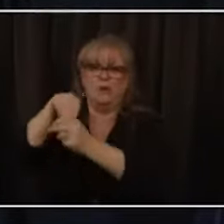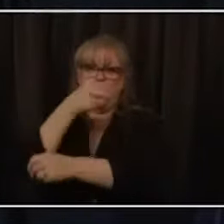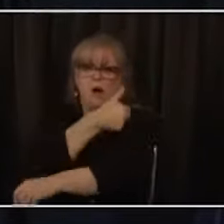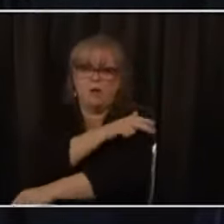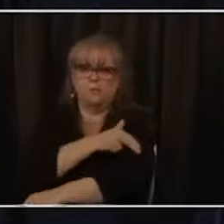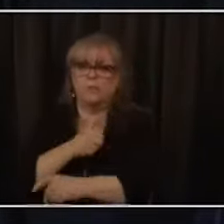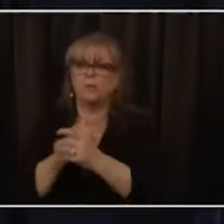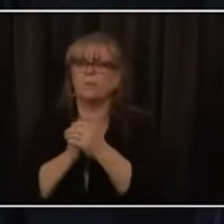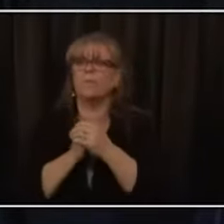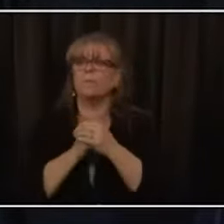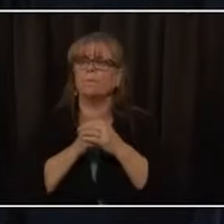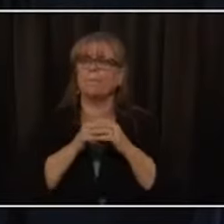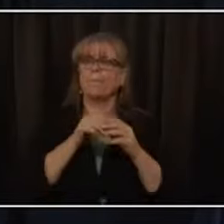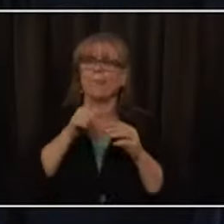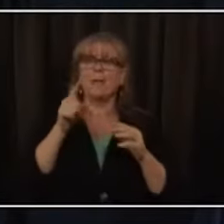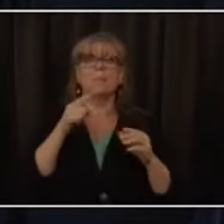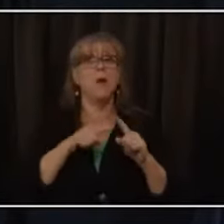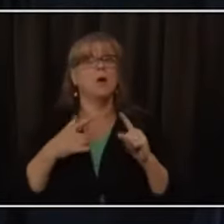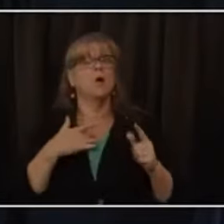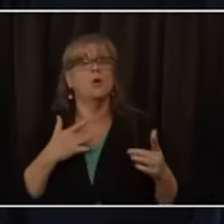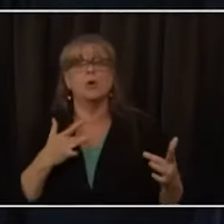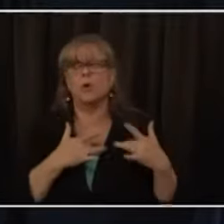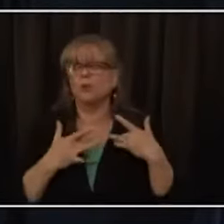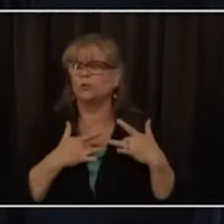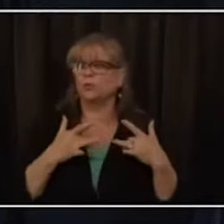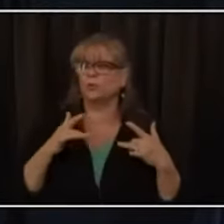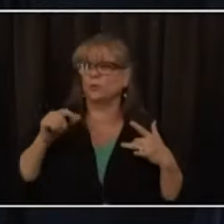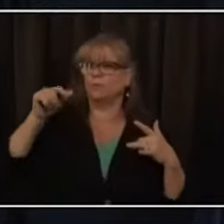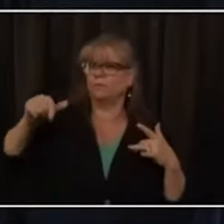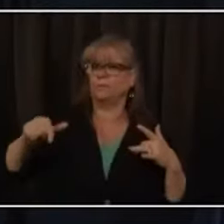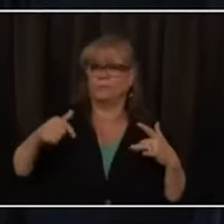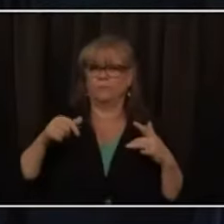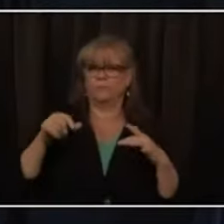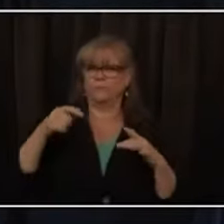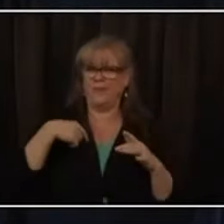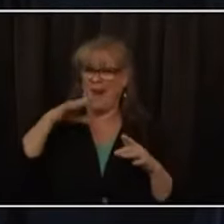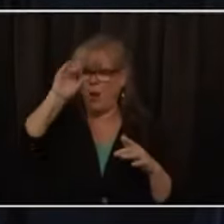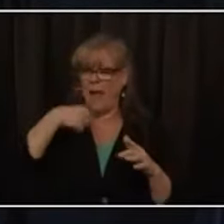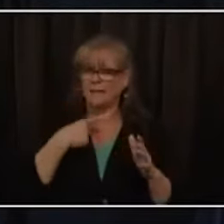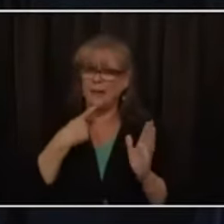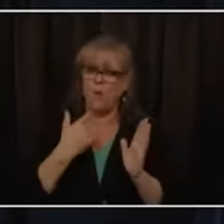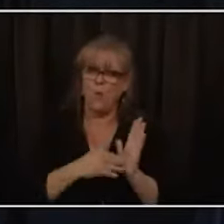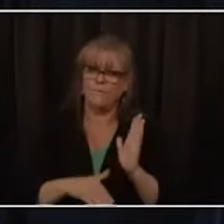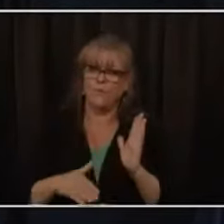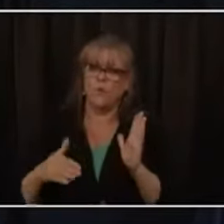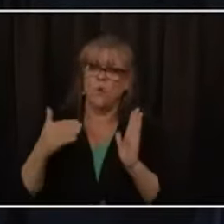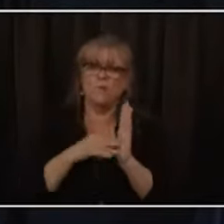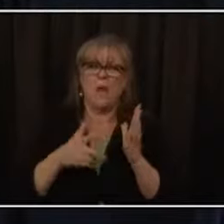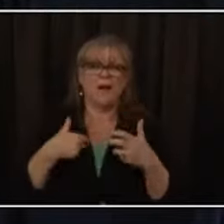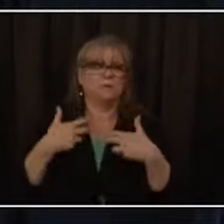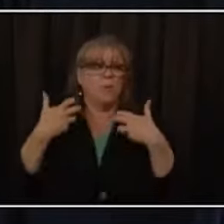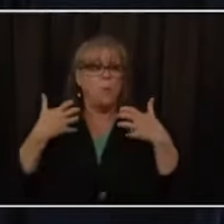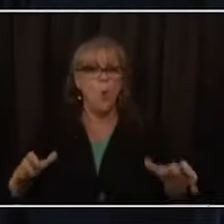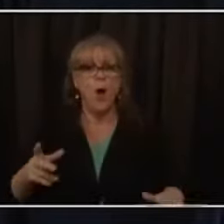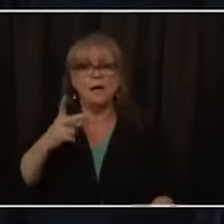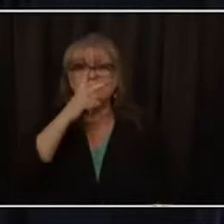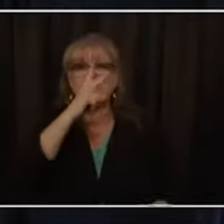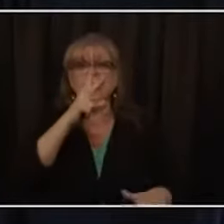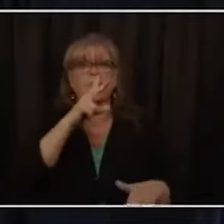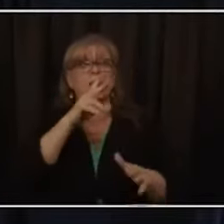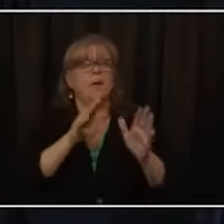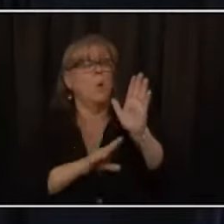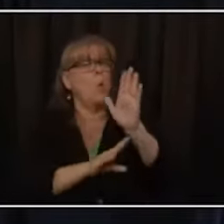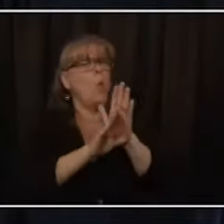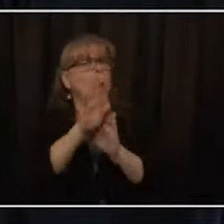I've said a number of times, is we do not want to overwhelm our hospital system, which means we wouldn't have capacity for people with